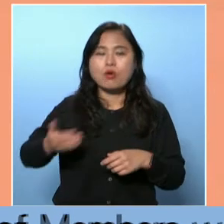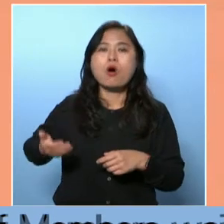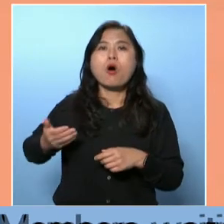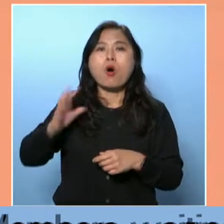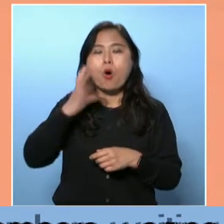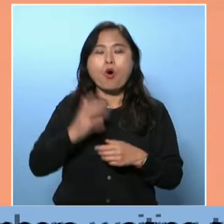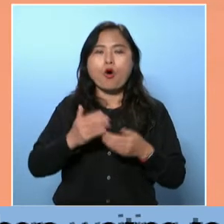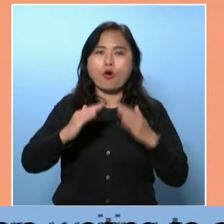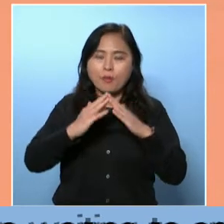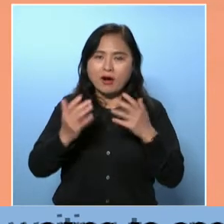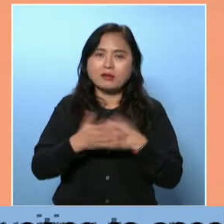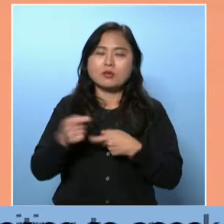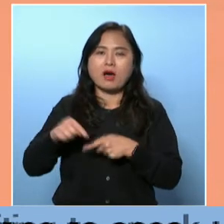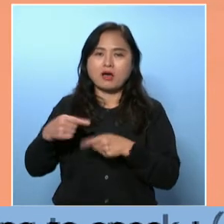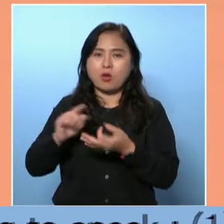soon.